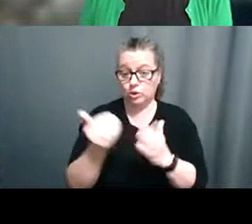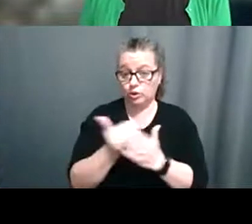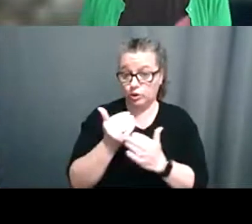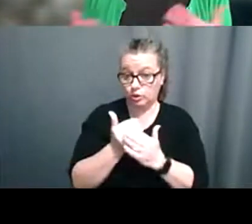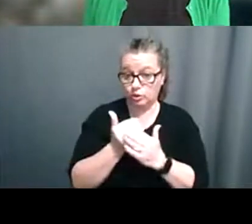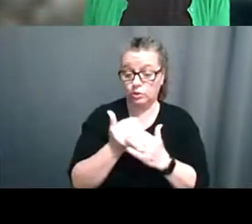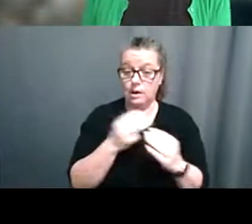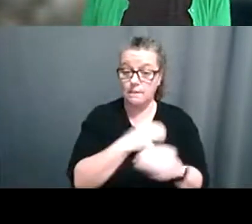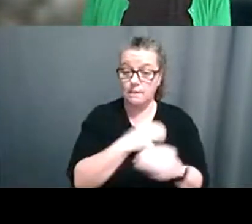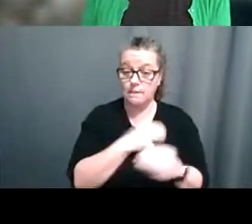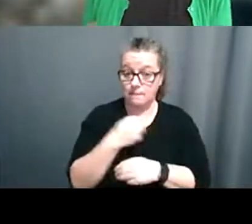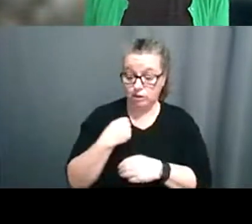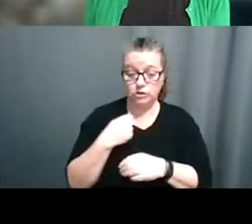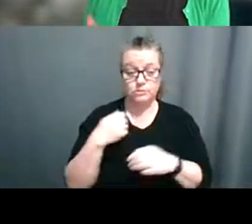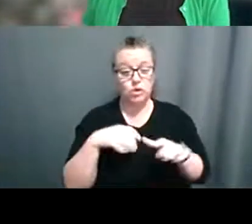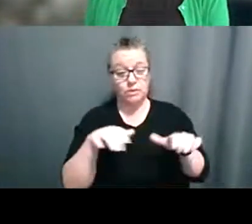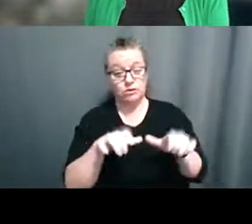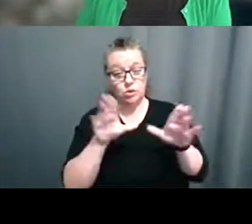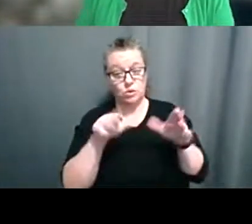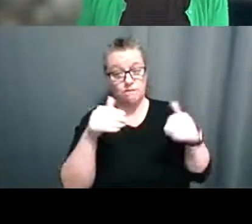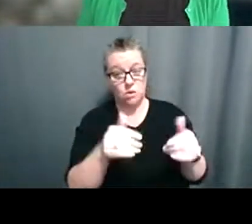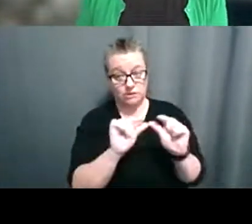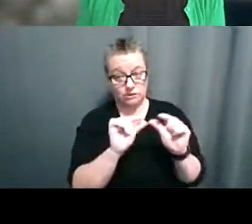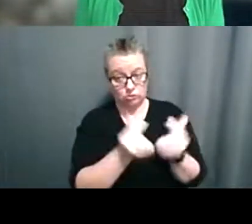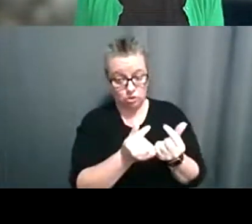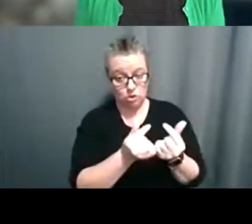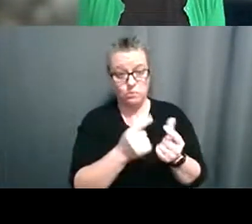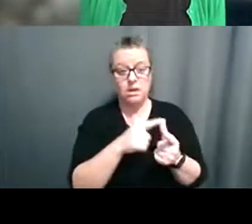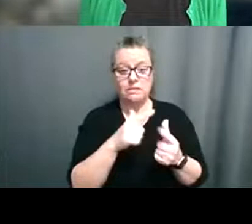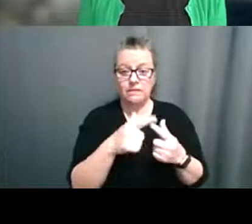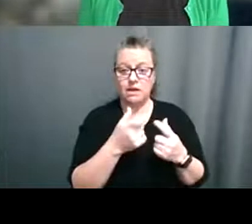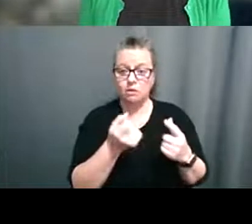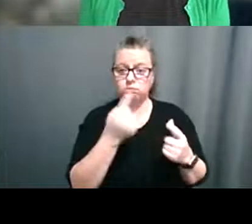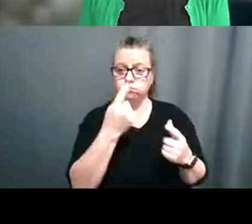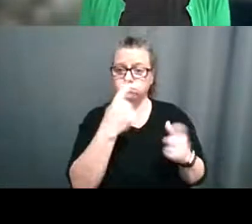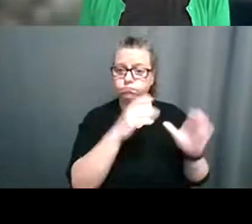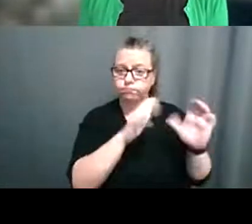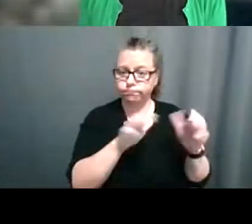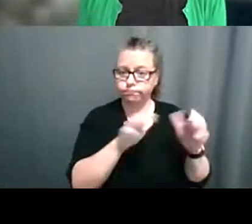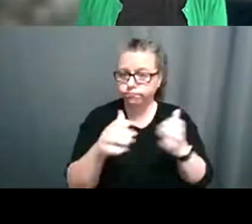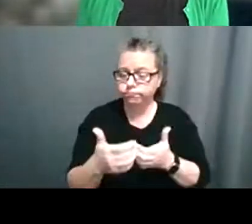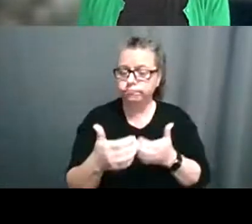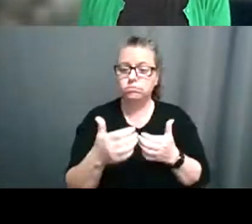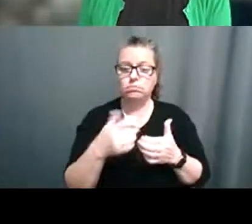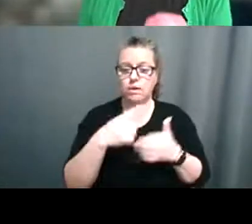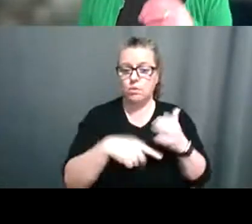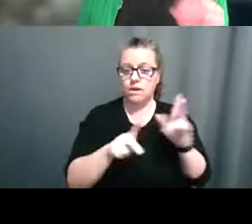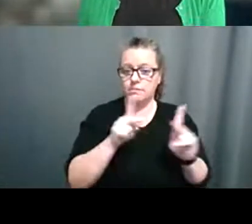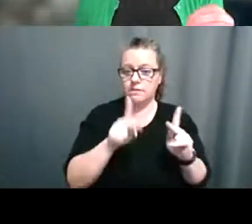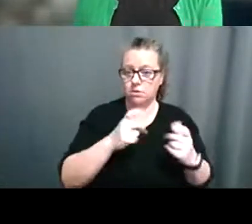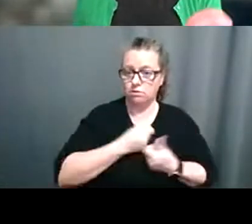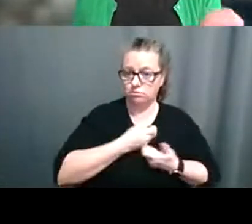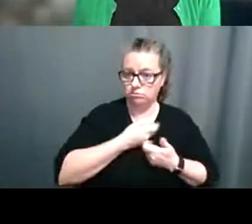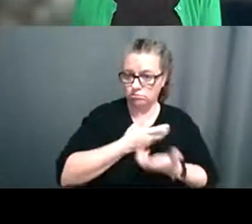focus group, they'll have some ideas of categories that attendees shared. And so if